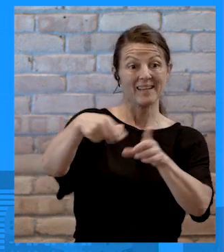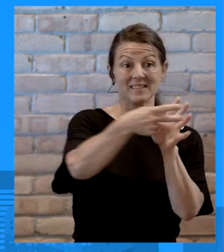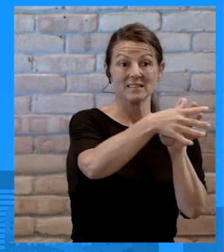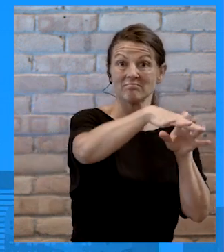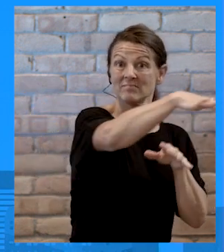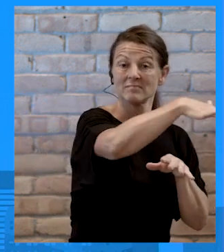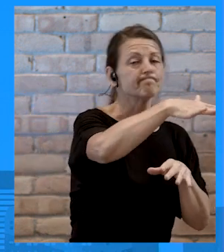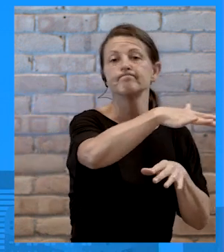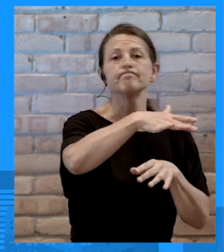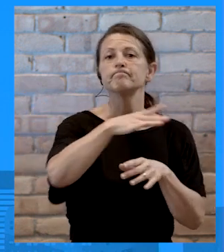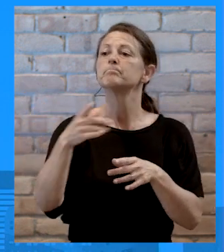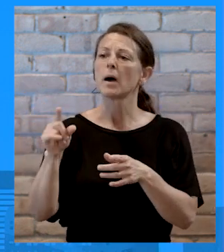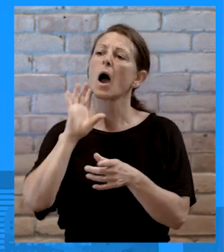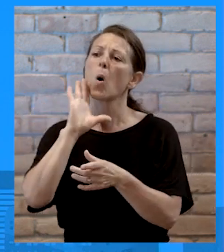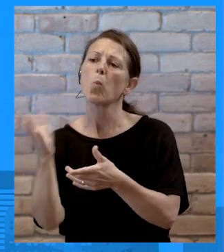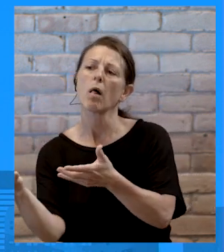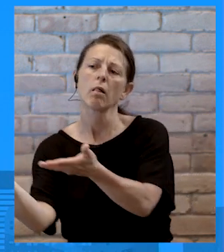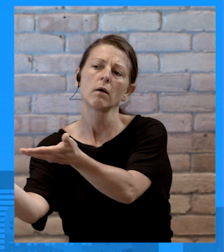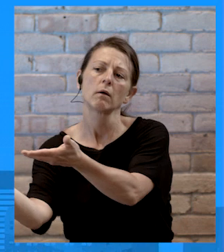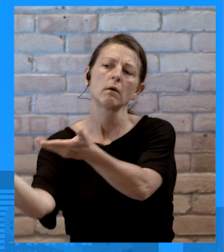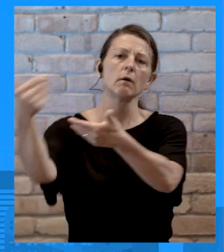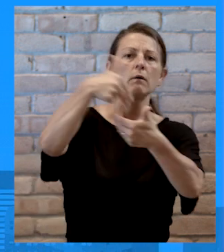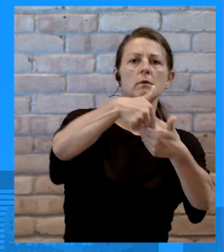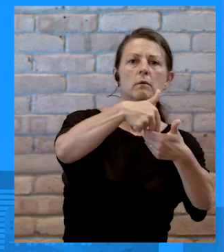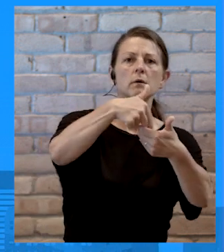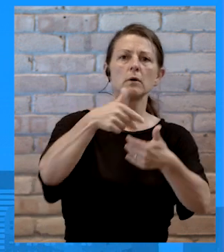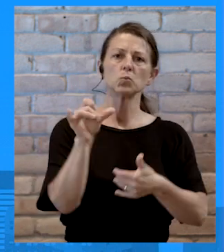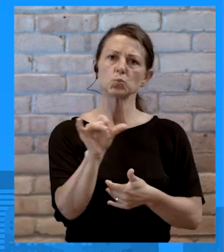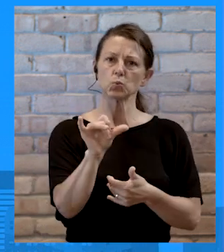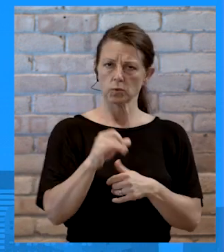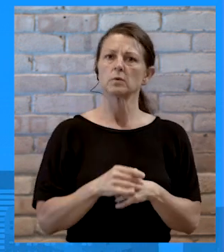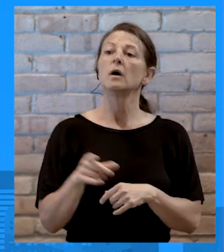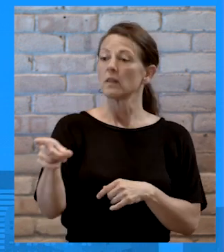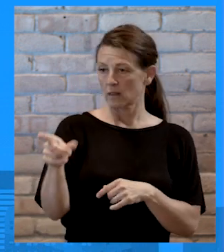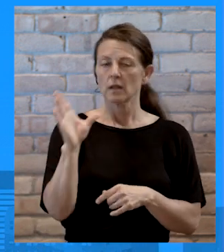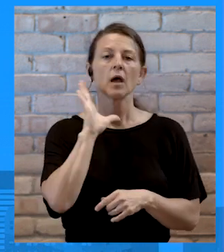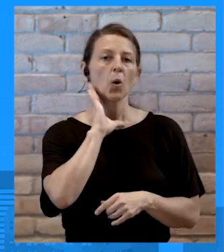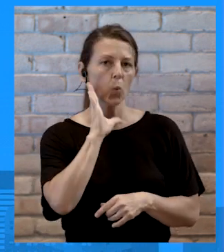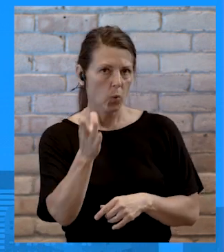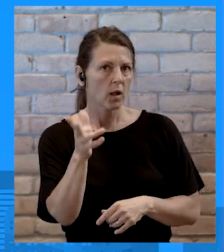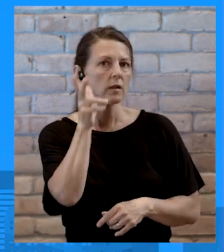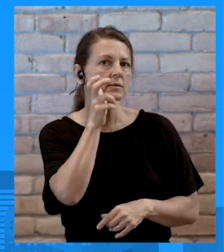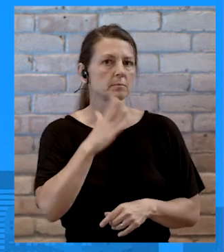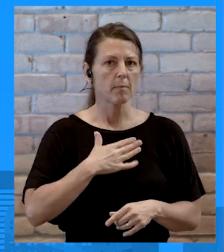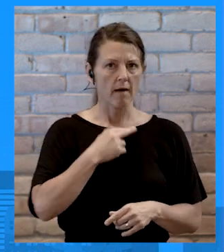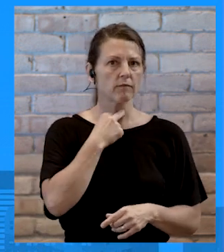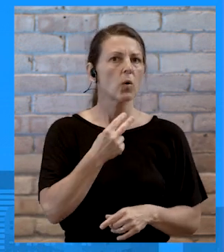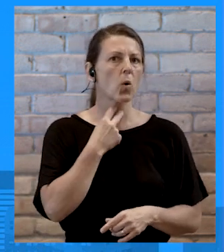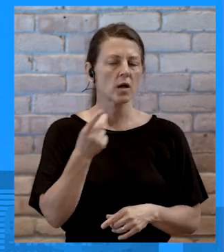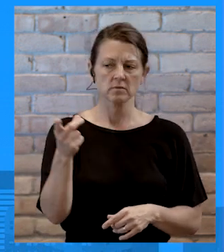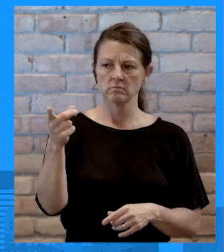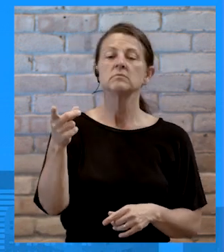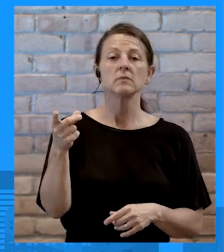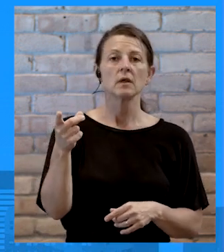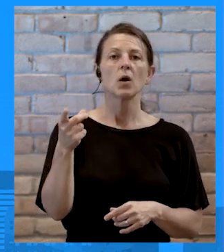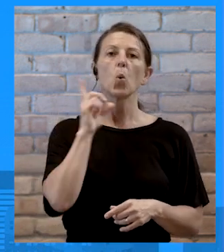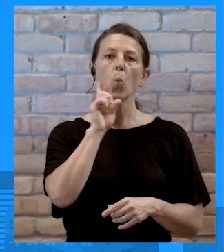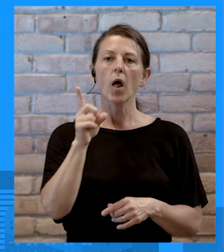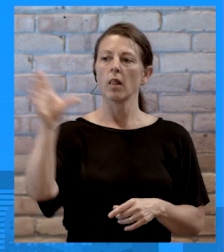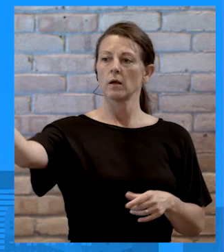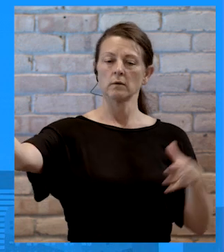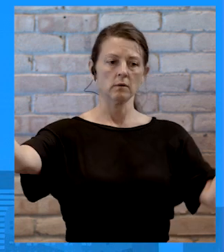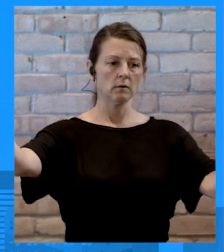bring them also. They too will listen to my voice, and there shall be one